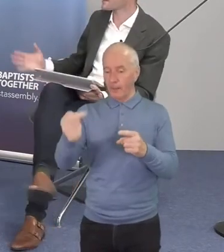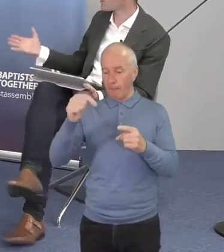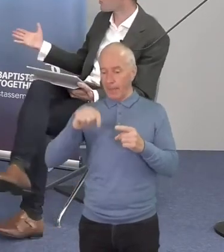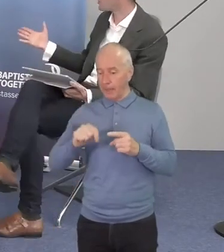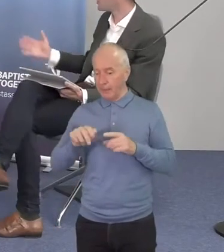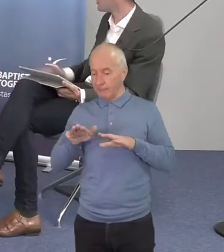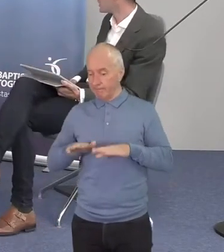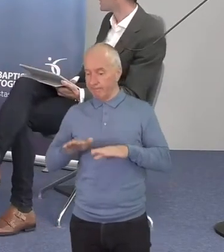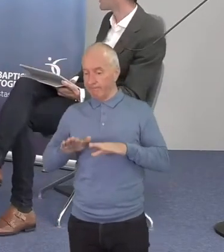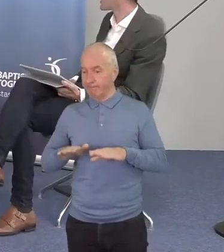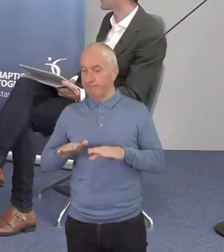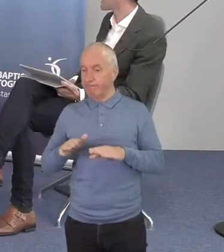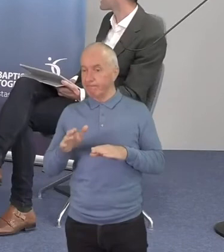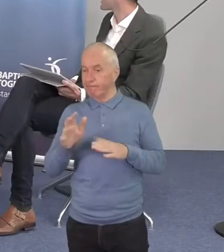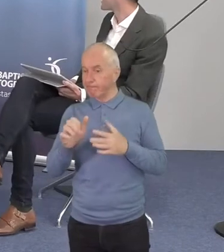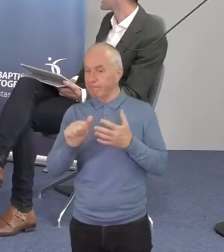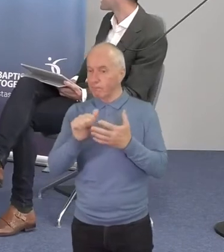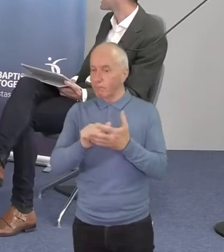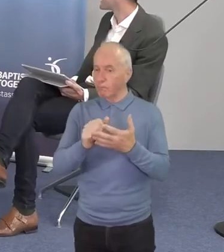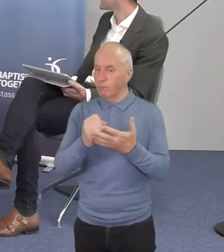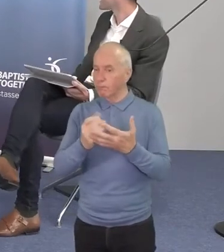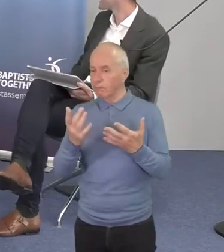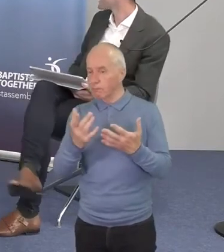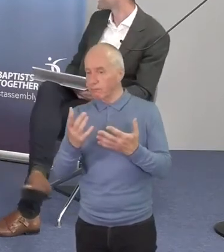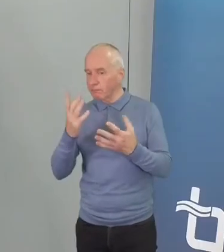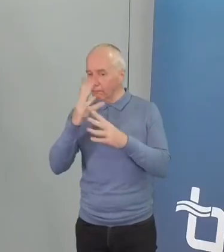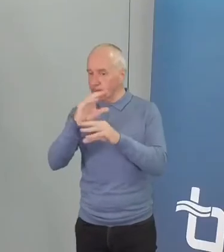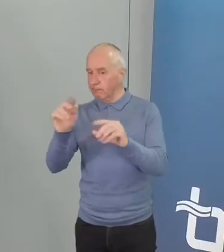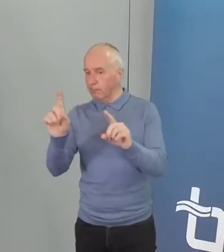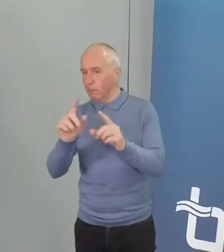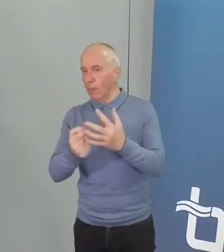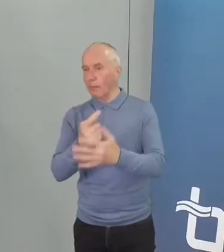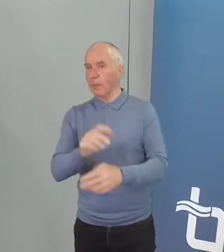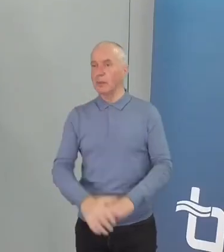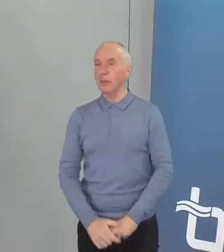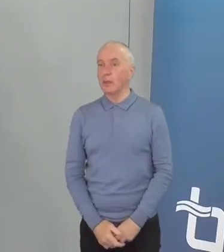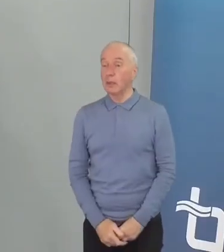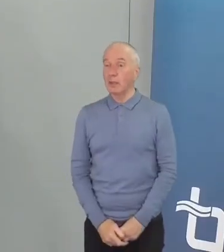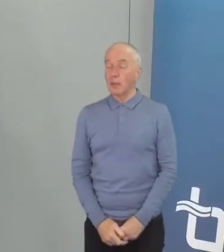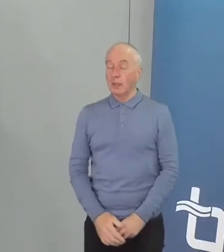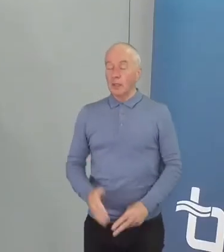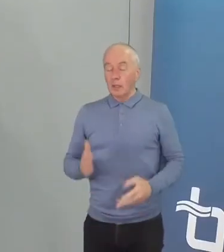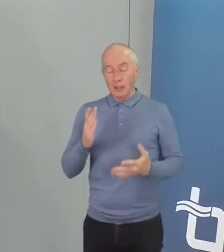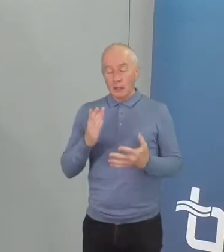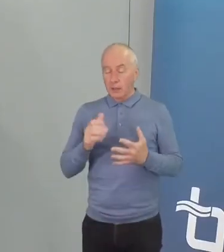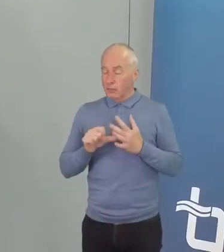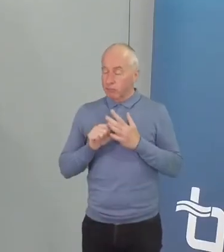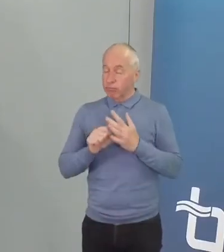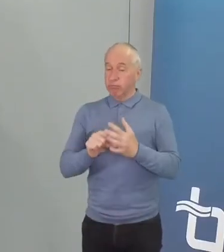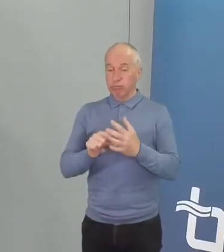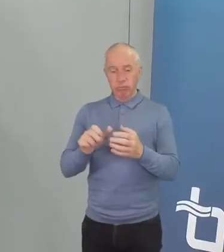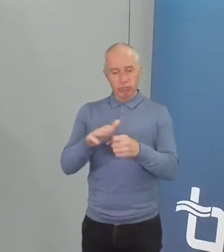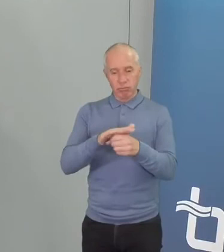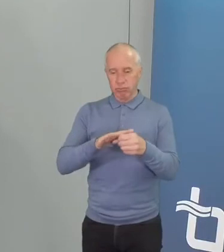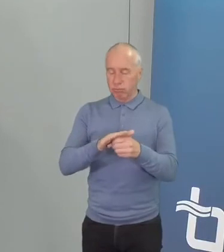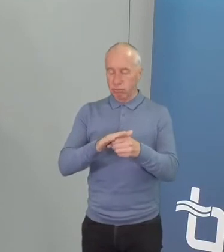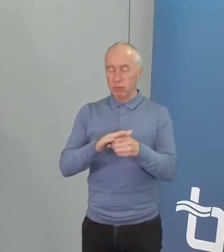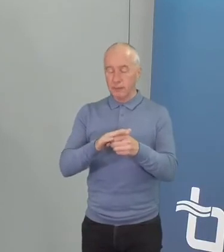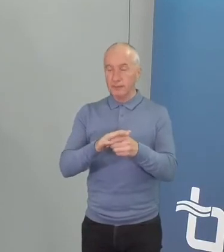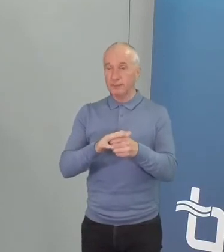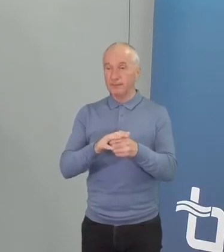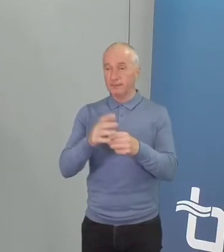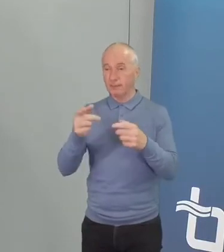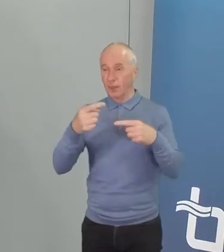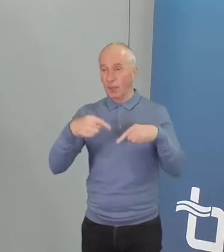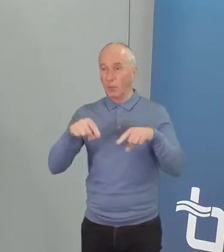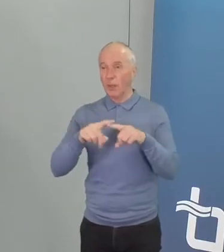situation there? Sarah, why don't you give us an update? Yeah, absolutely. Hey, this was a difficult situation all round, and I think we'd